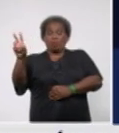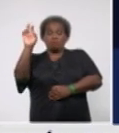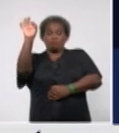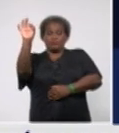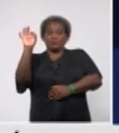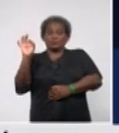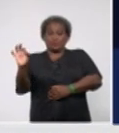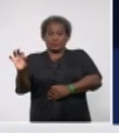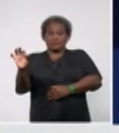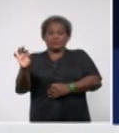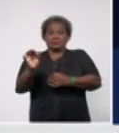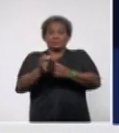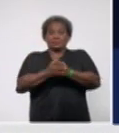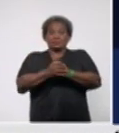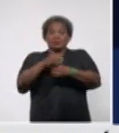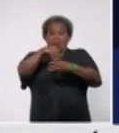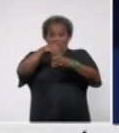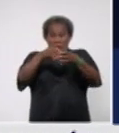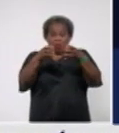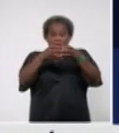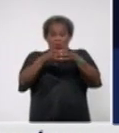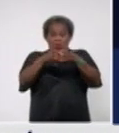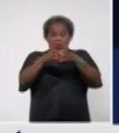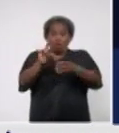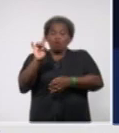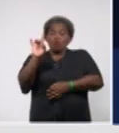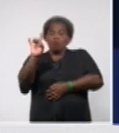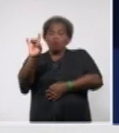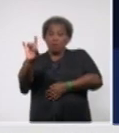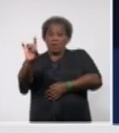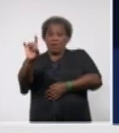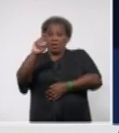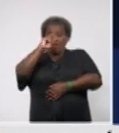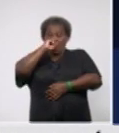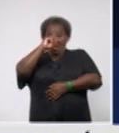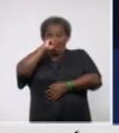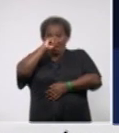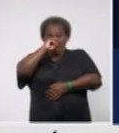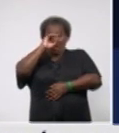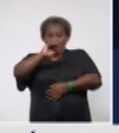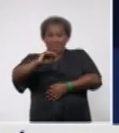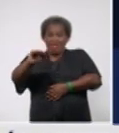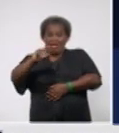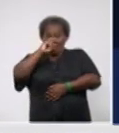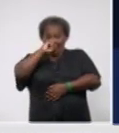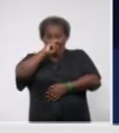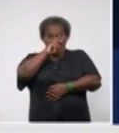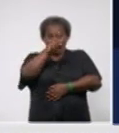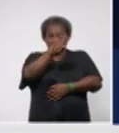83.3% of which have responded well to treatment and been discharged from hospital.